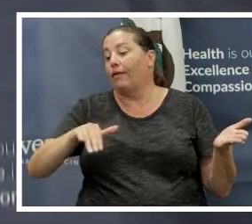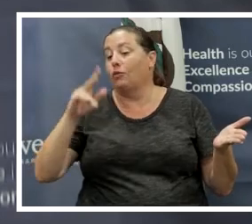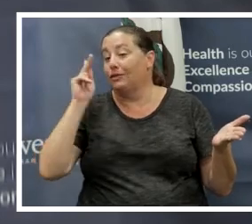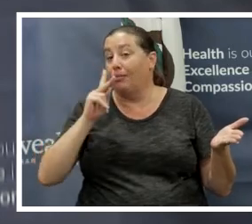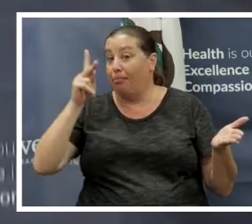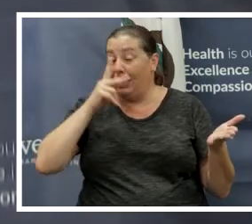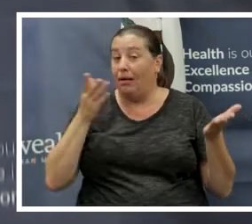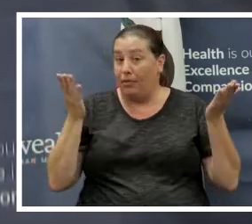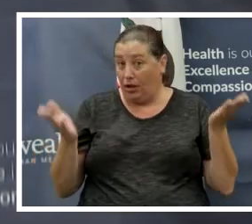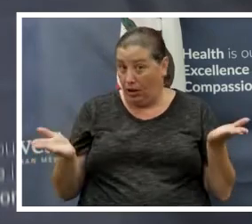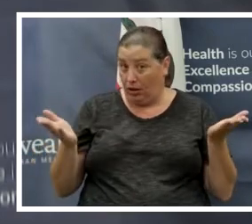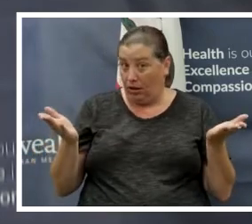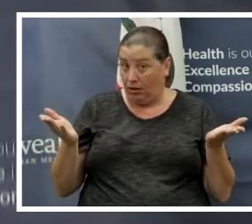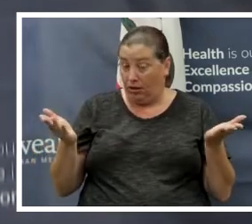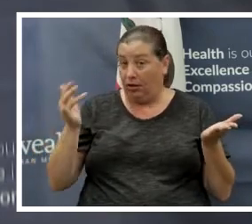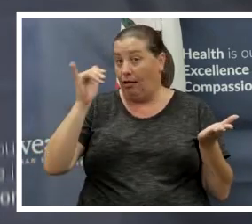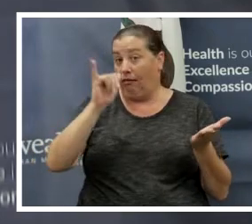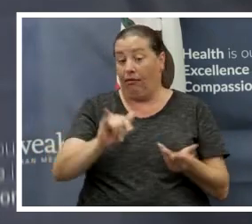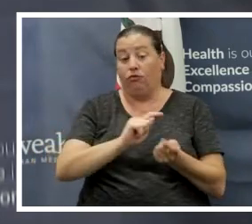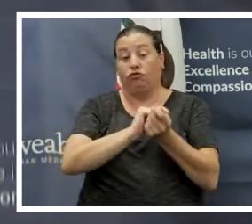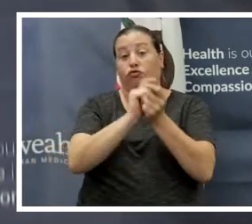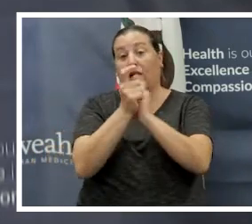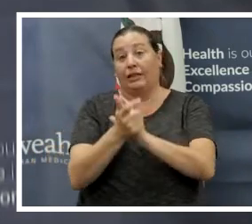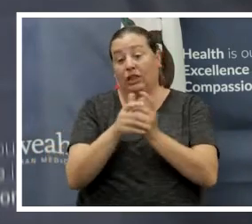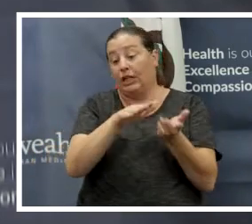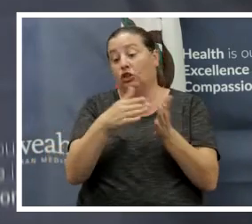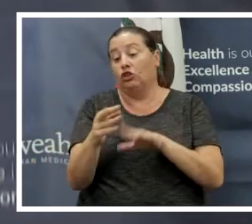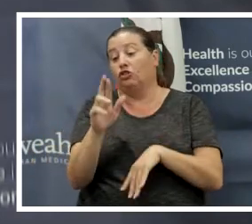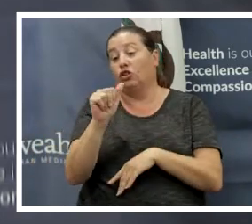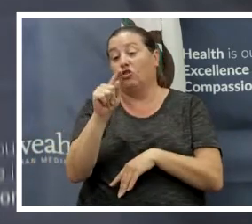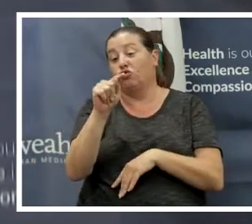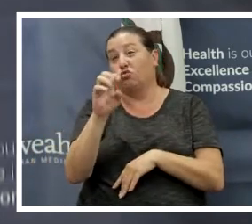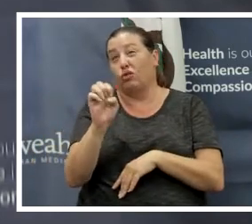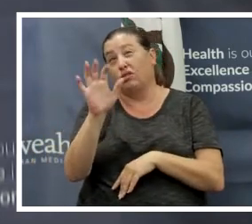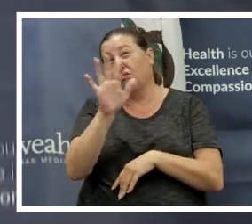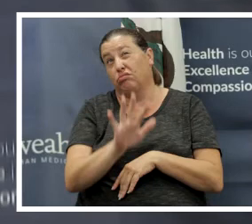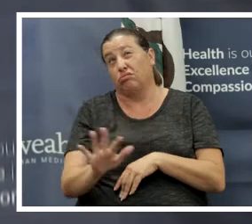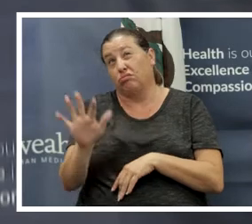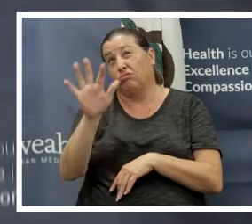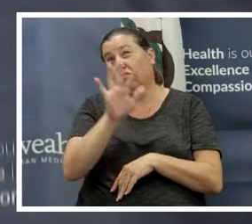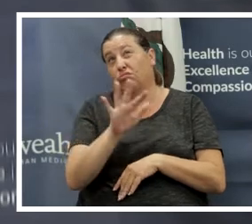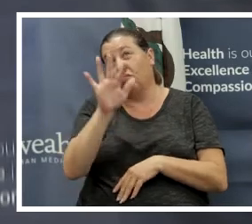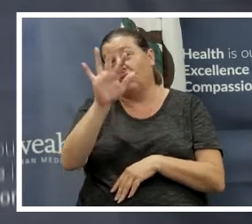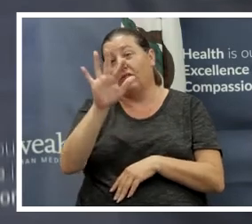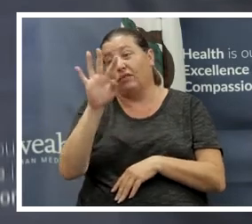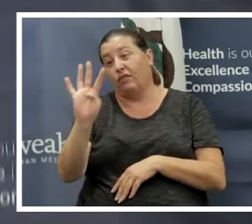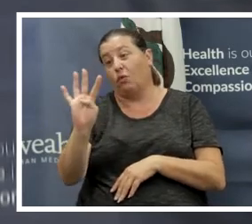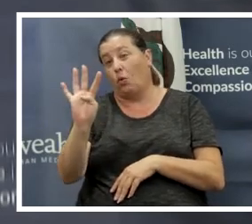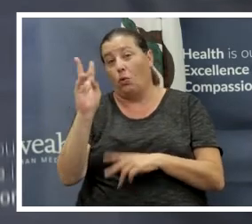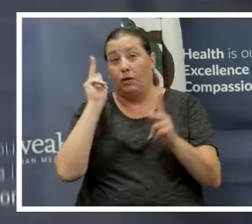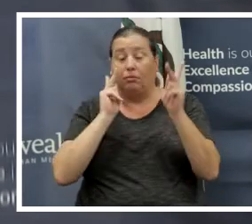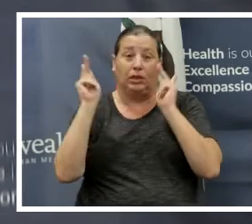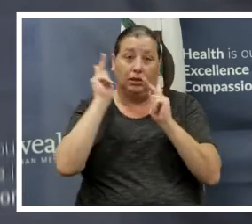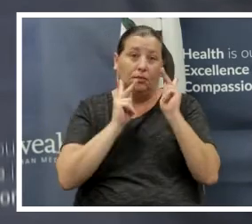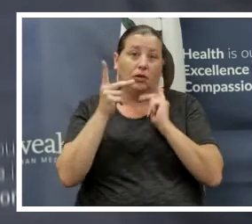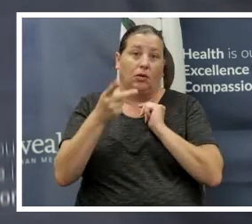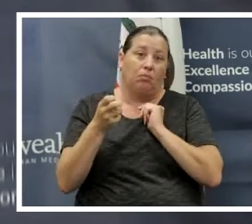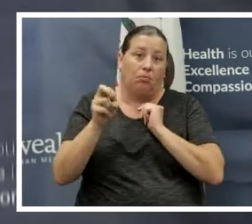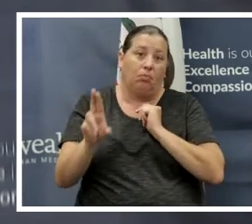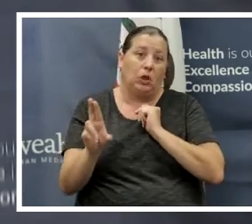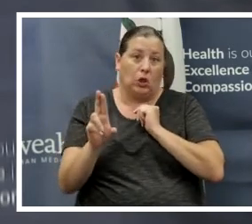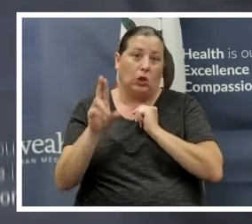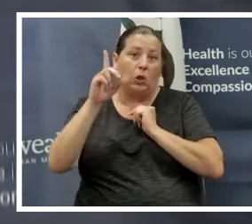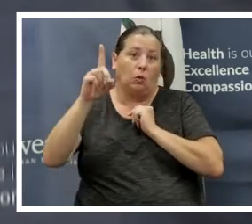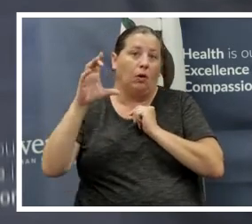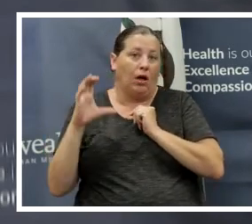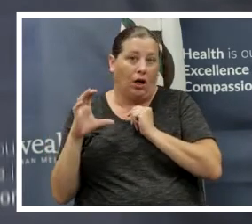translates into a death rate of roughly 54 people per 100,000 population,